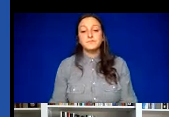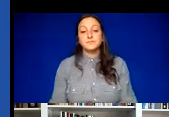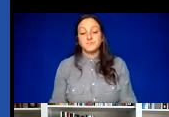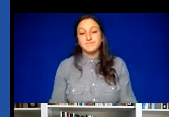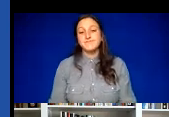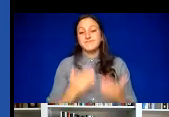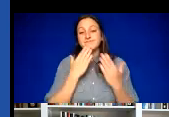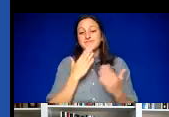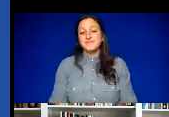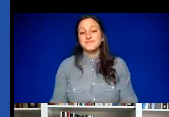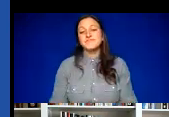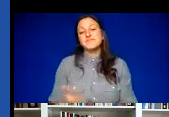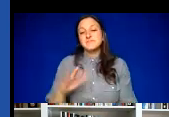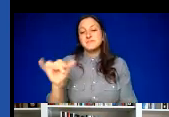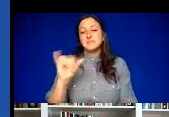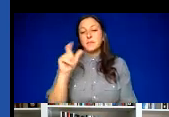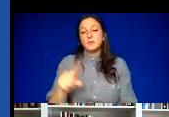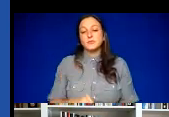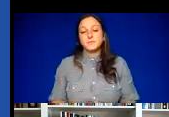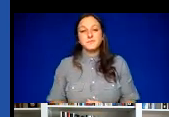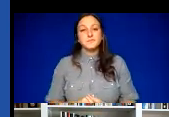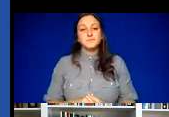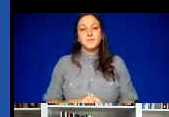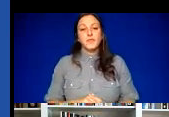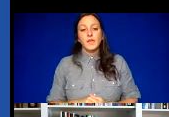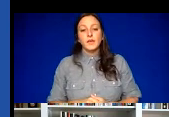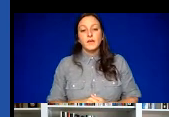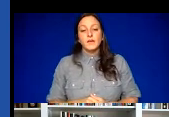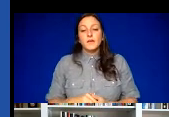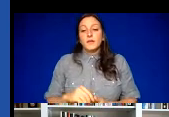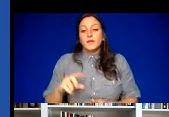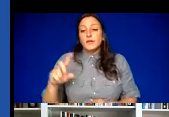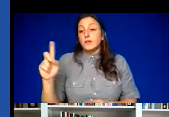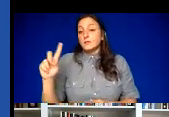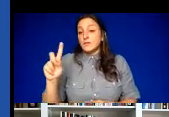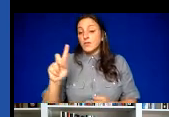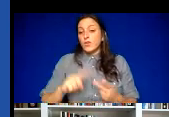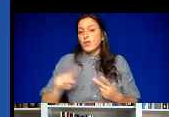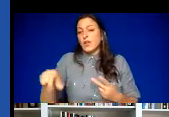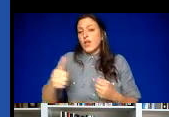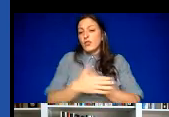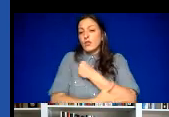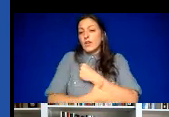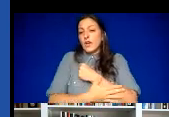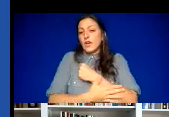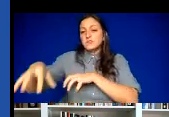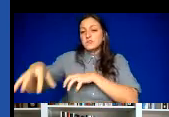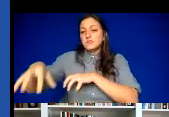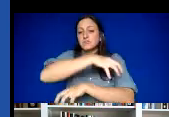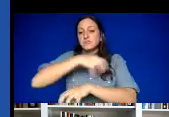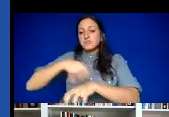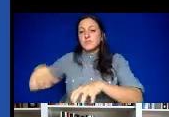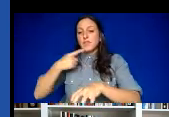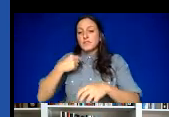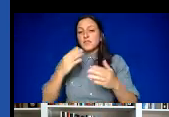Thank you. Similar question, similar vein. So Denver and a number of neighboring counties have said they're planning on moving down into